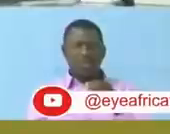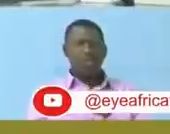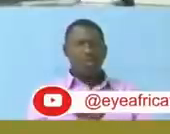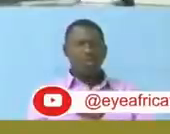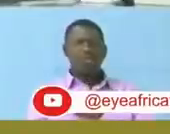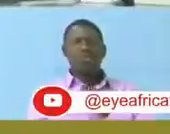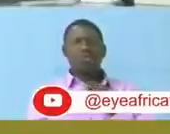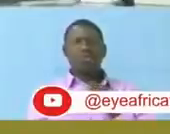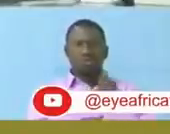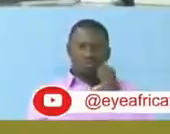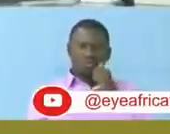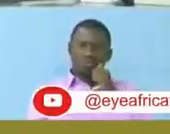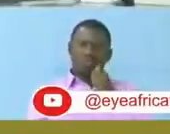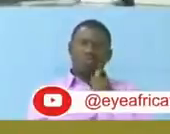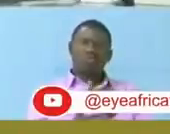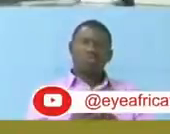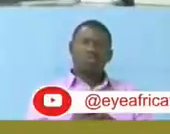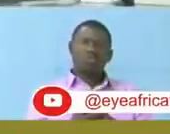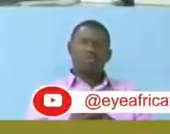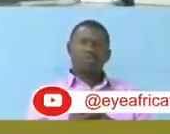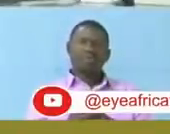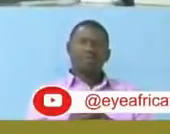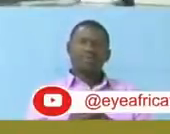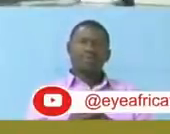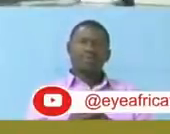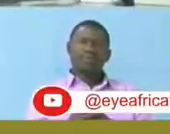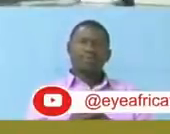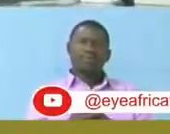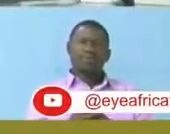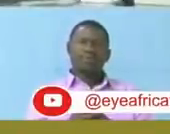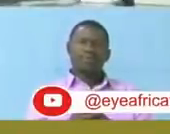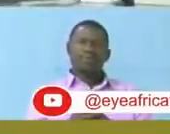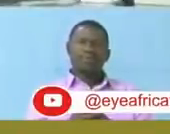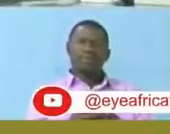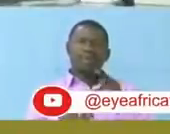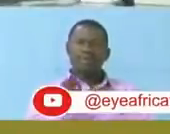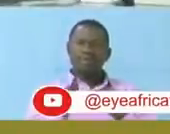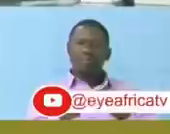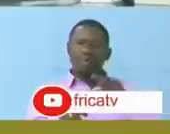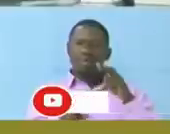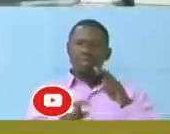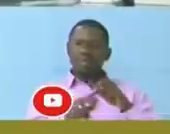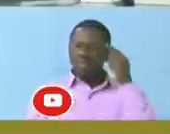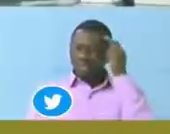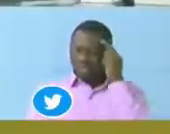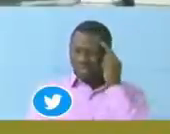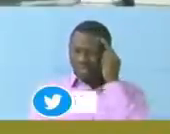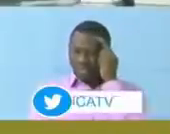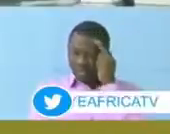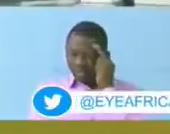Then I had my own thinking.